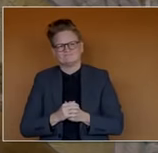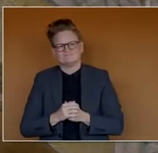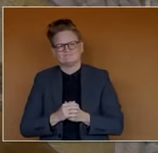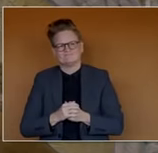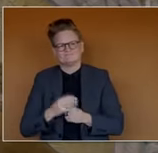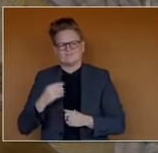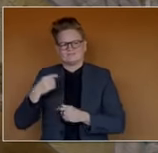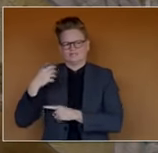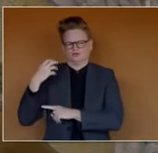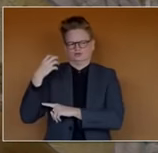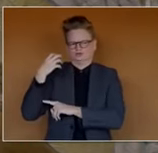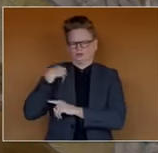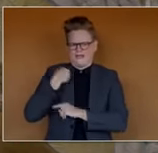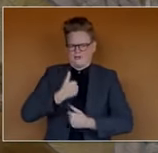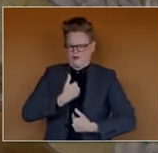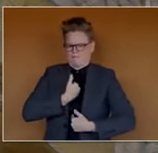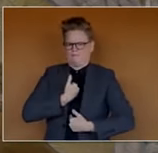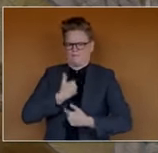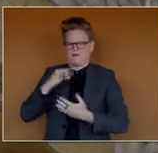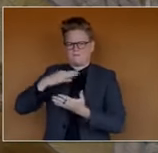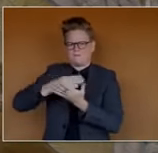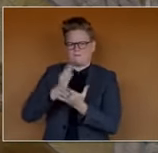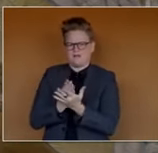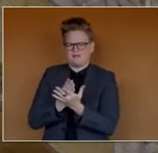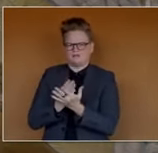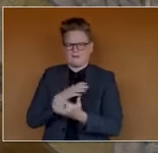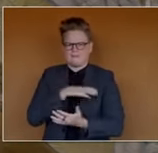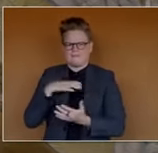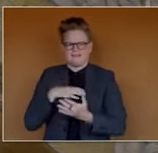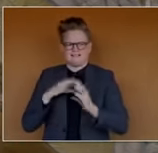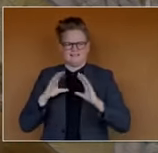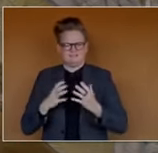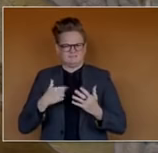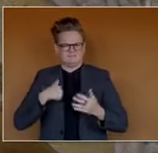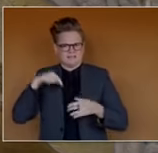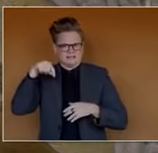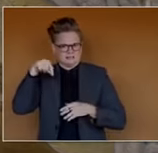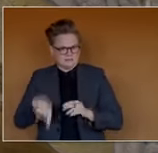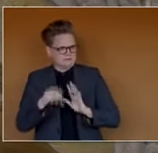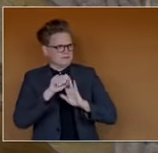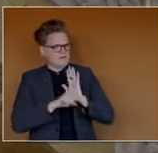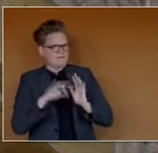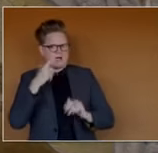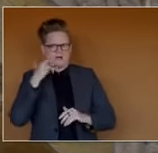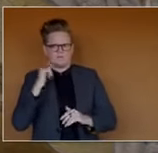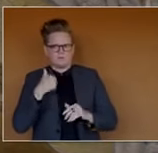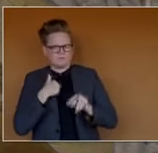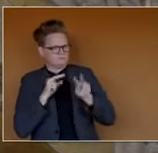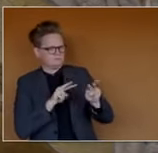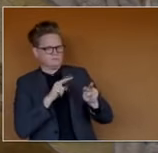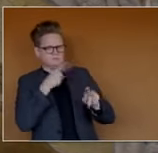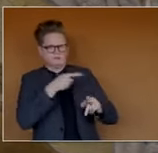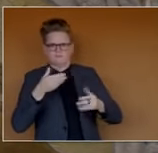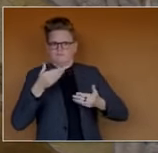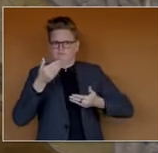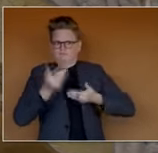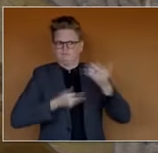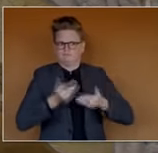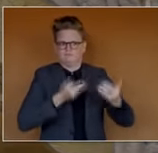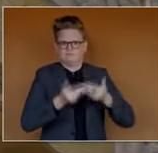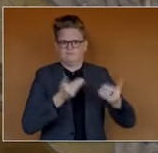of California's very progressive tax structure, and because most of our revenue comes from